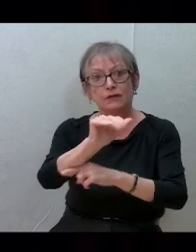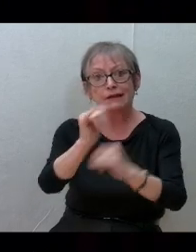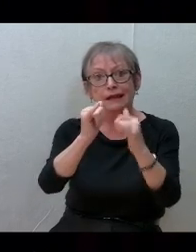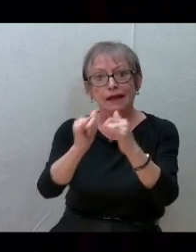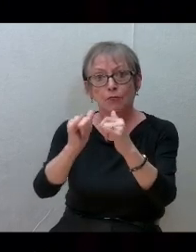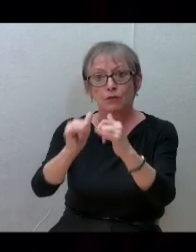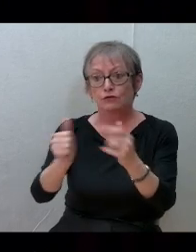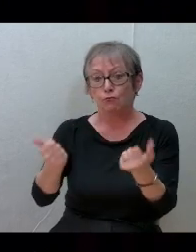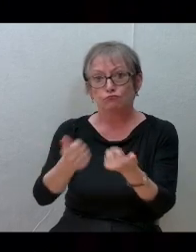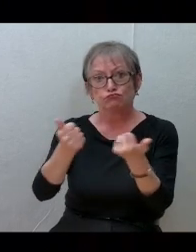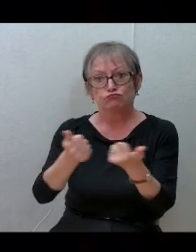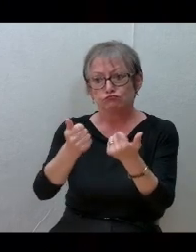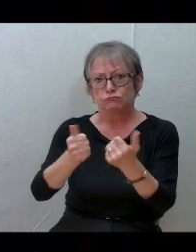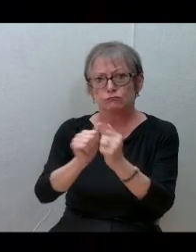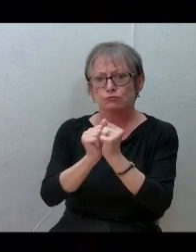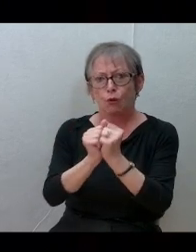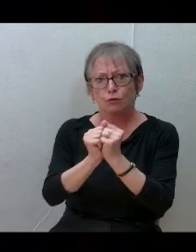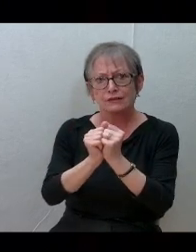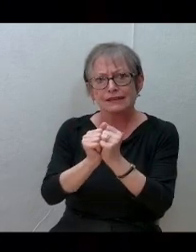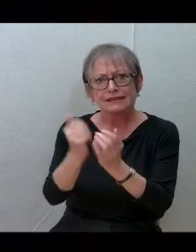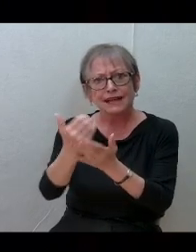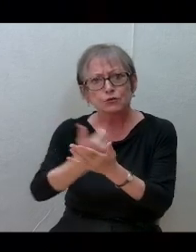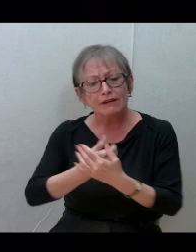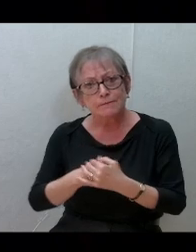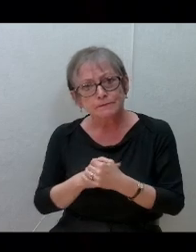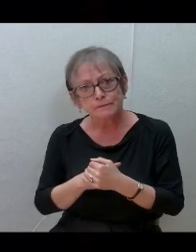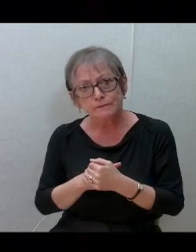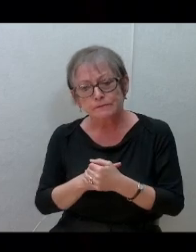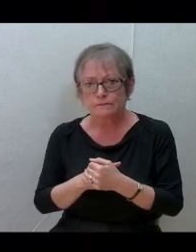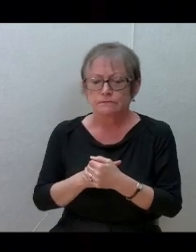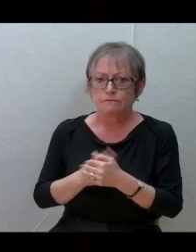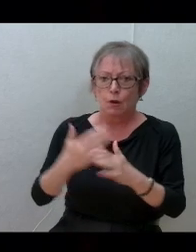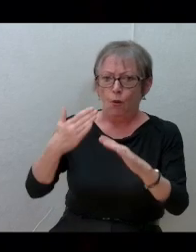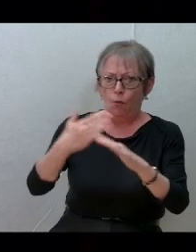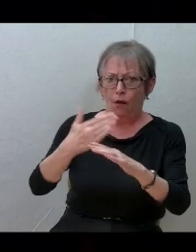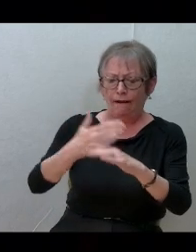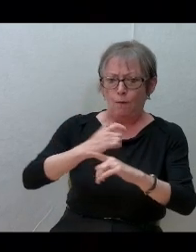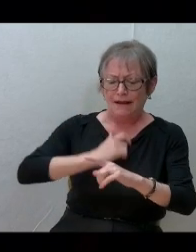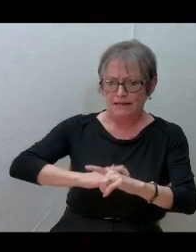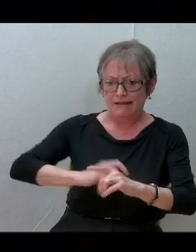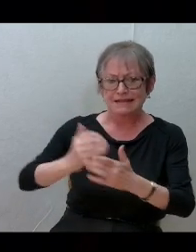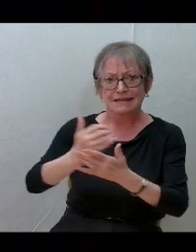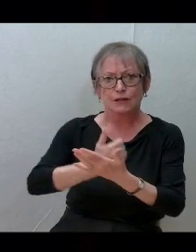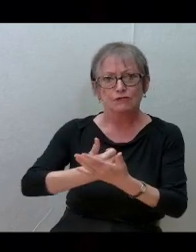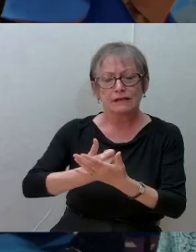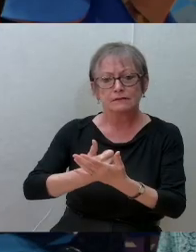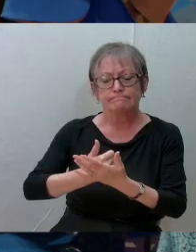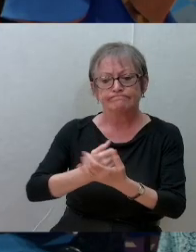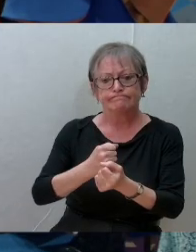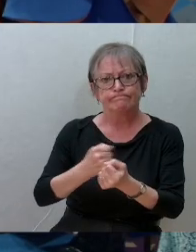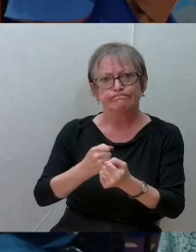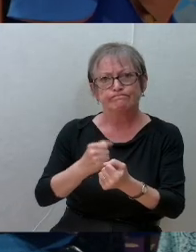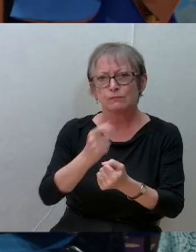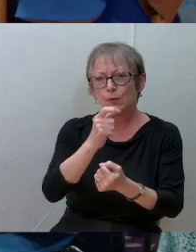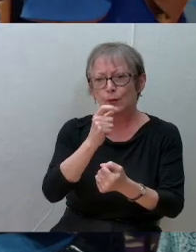and support the principles of sanctuary. Our work in the humanitarian and sanctuary space is inspired by some of